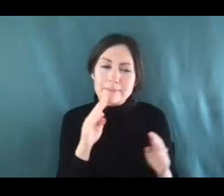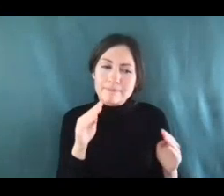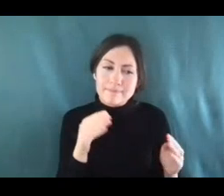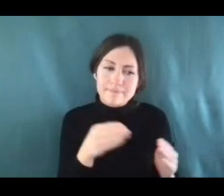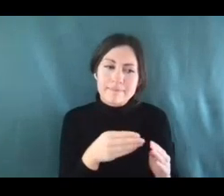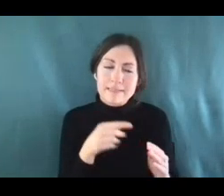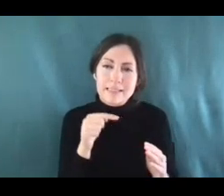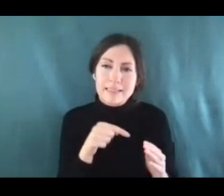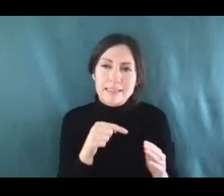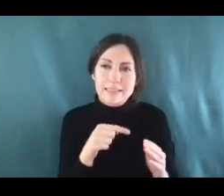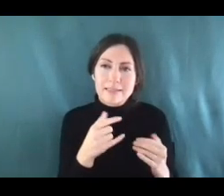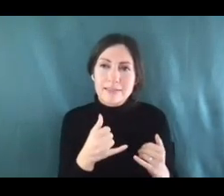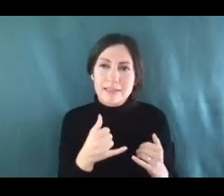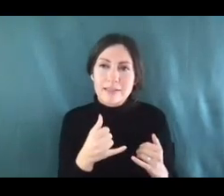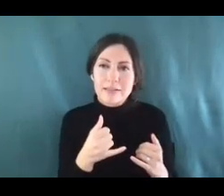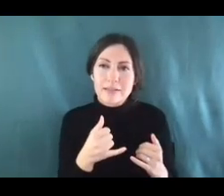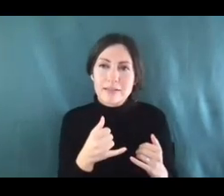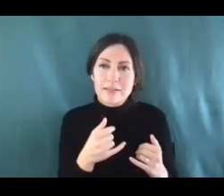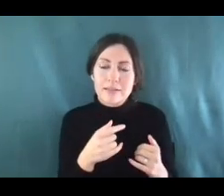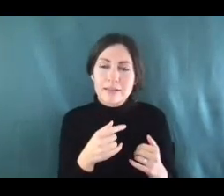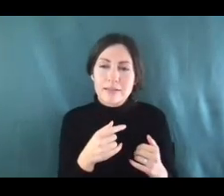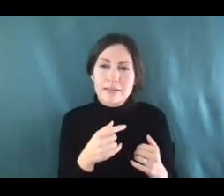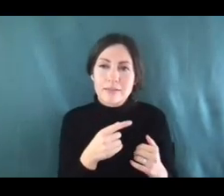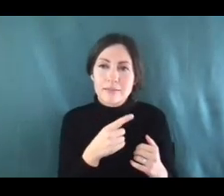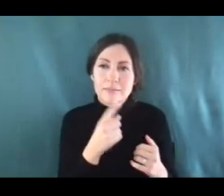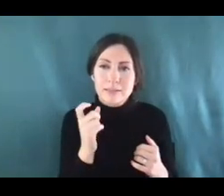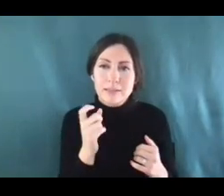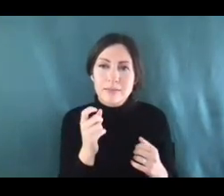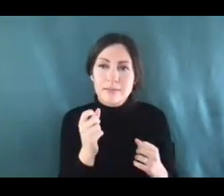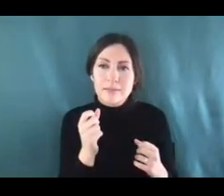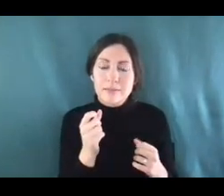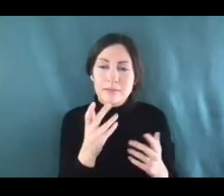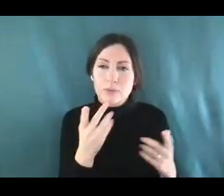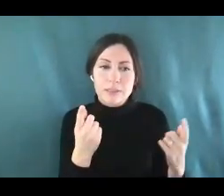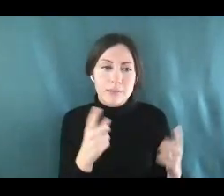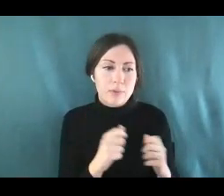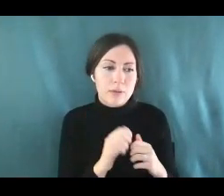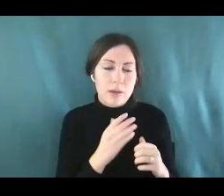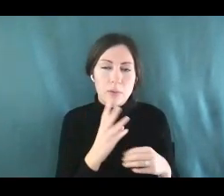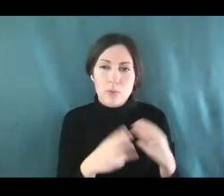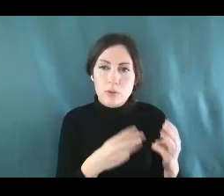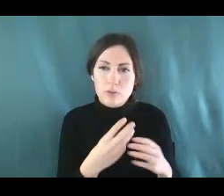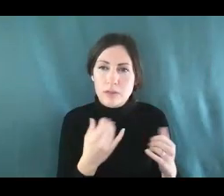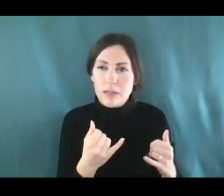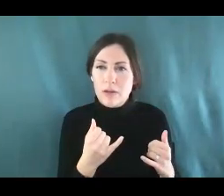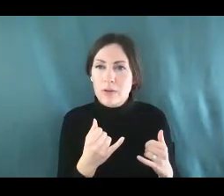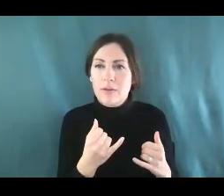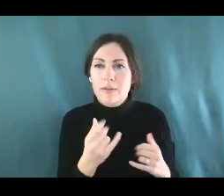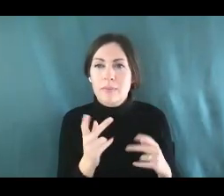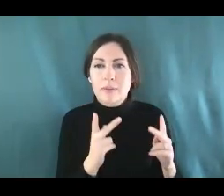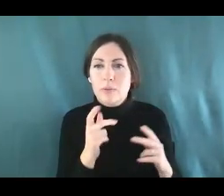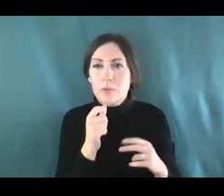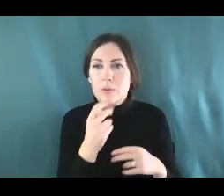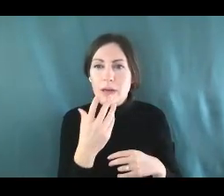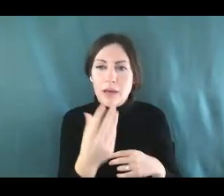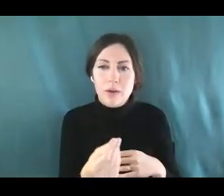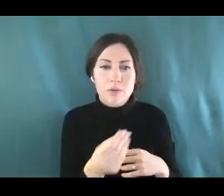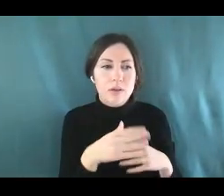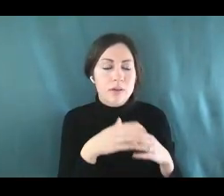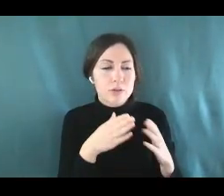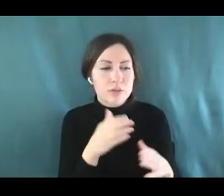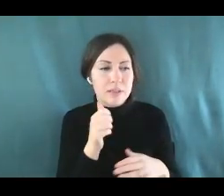moment, due to just the state of our world at the moment, and the folks who get out and get on the streets